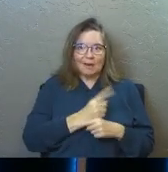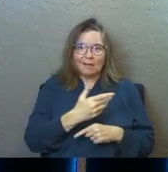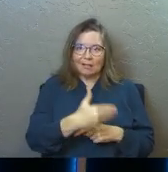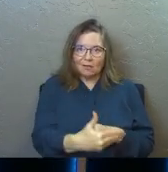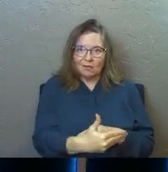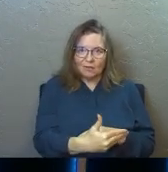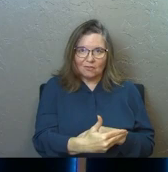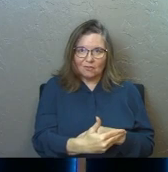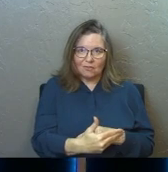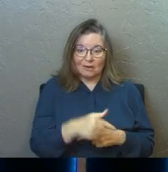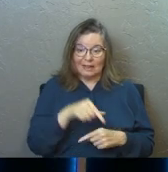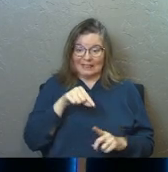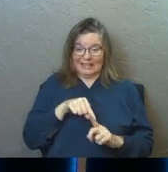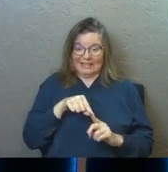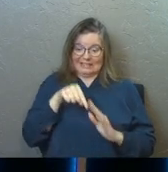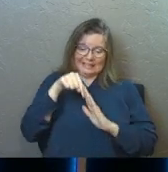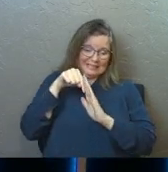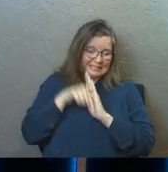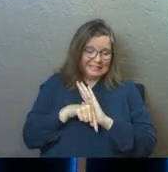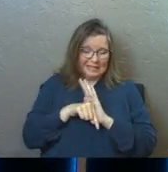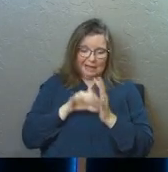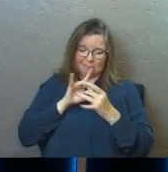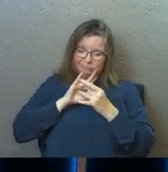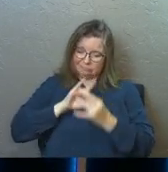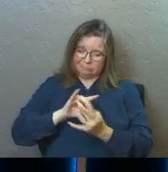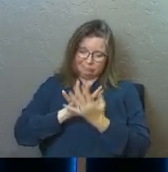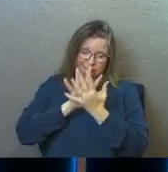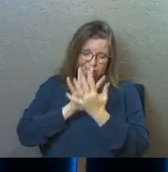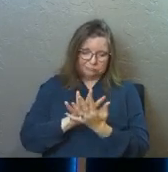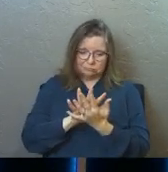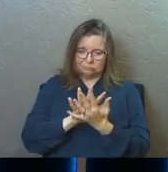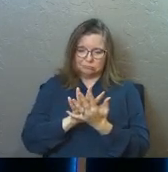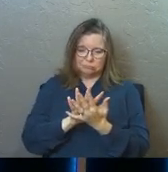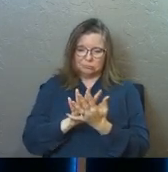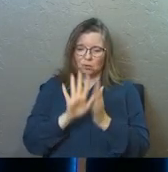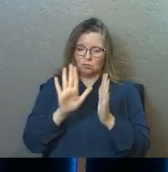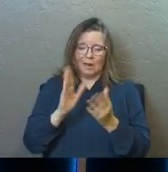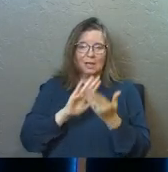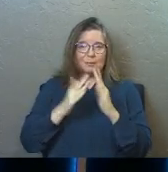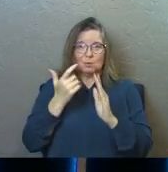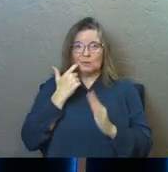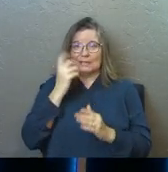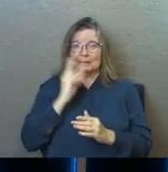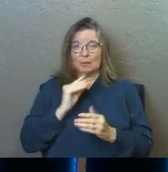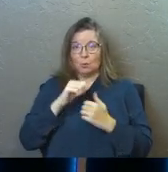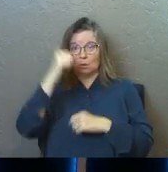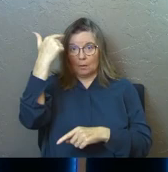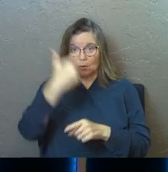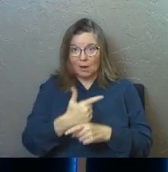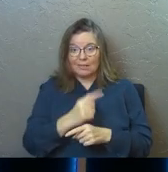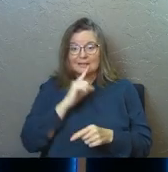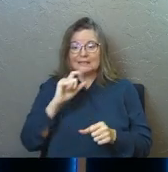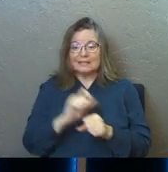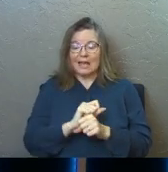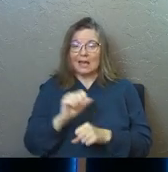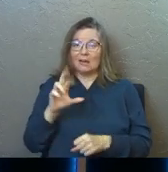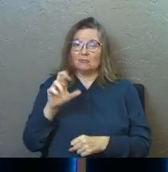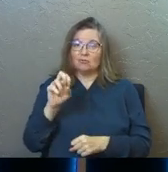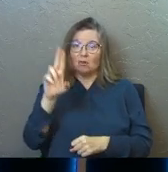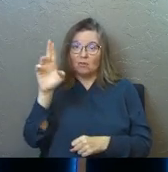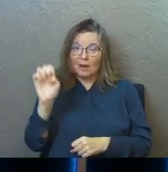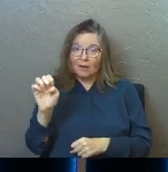regular. This in-depth, authentic, great community that you just experienced with your brother is actually a